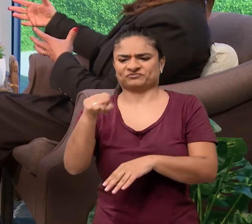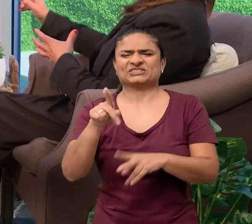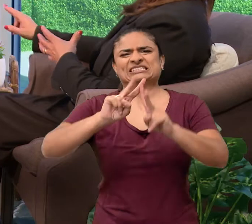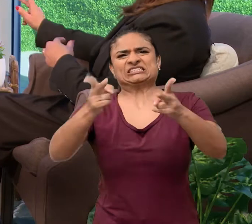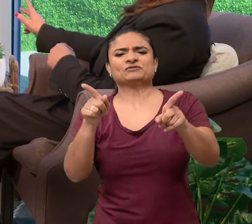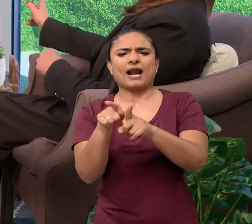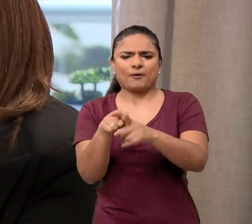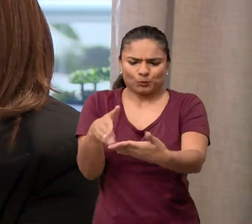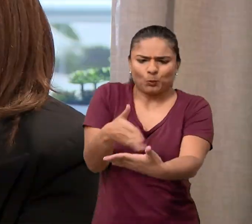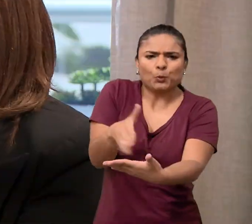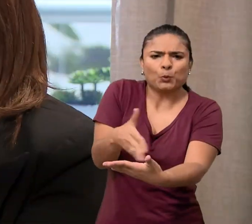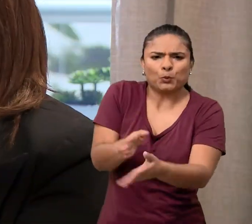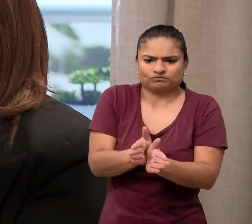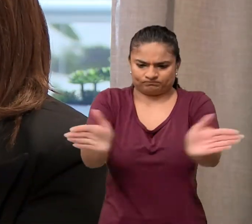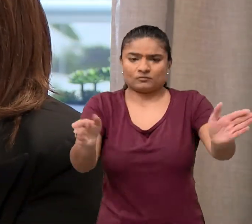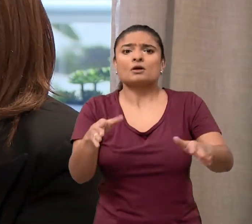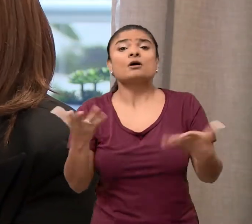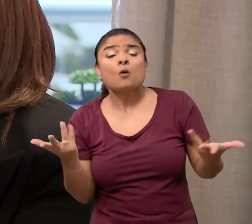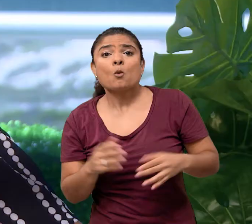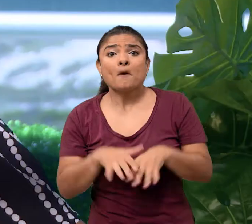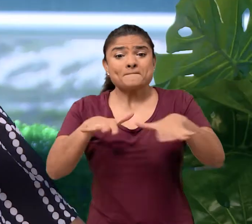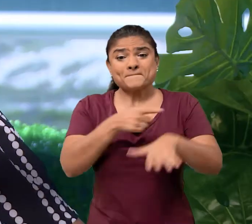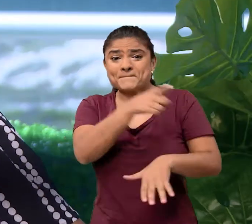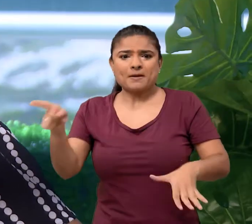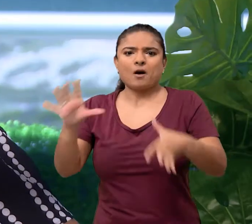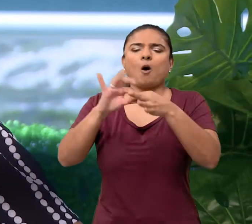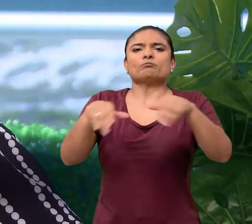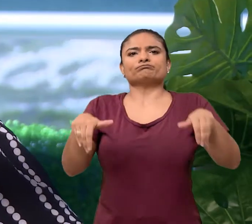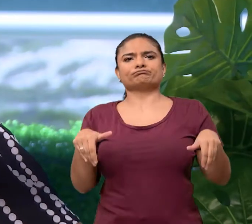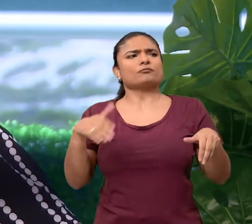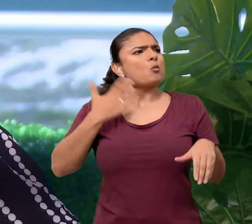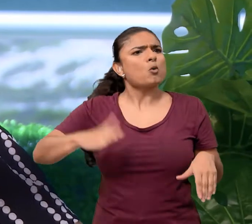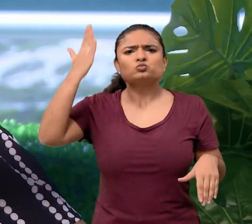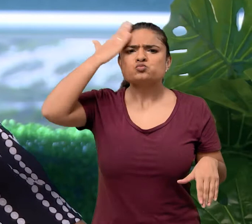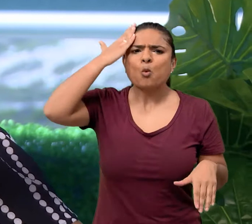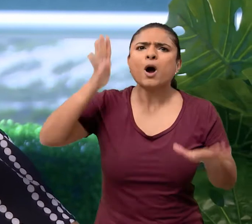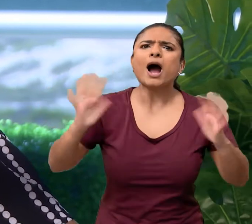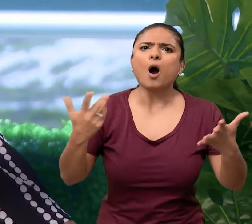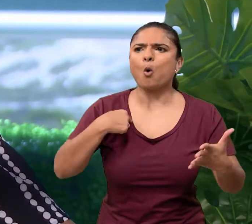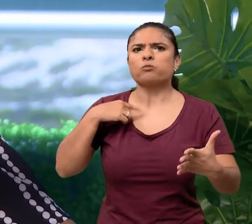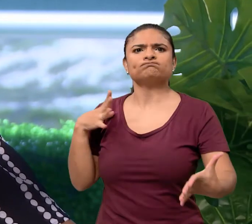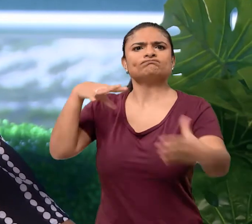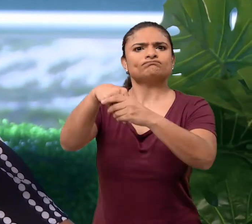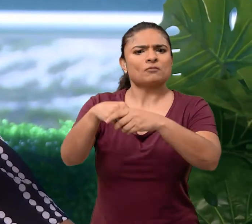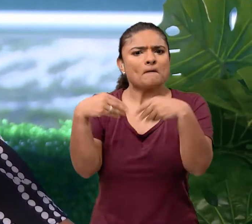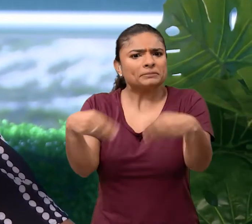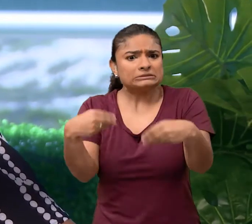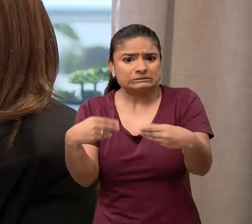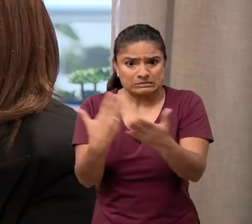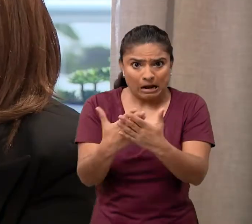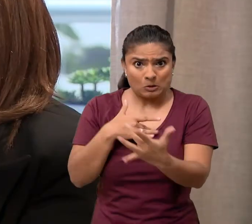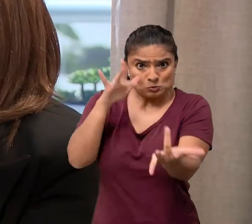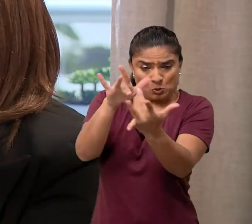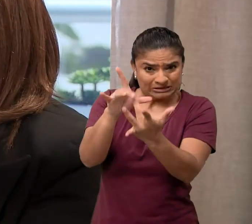unemployed, those two characteristics are absent. For those who are at home and would really love to know how to become